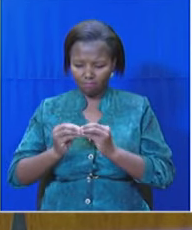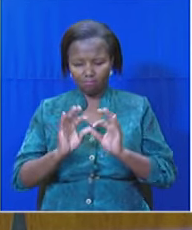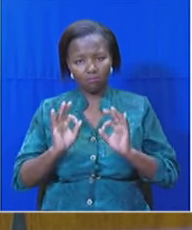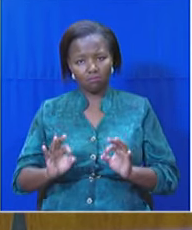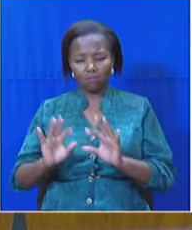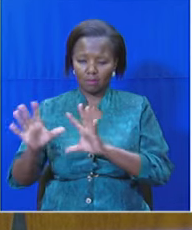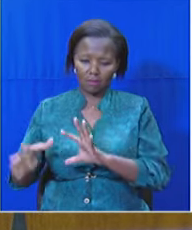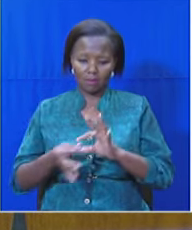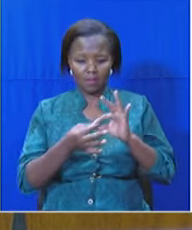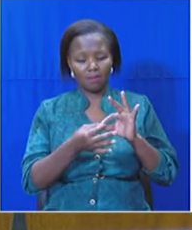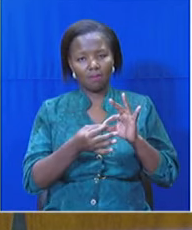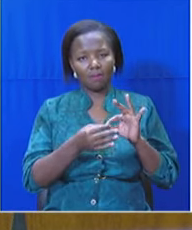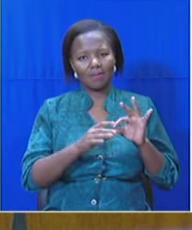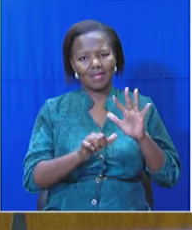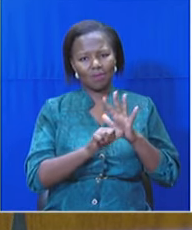to the APEP.